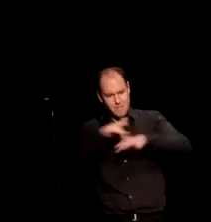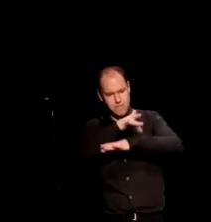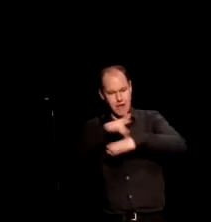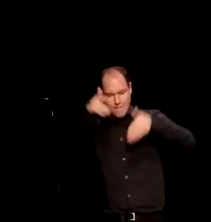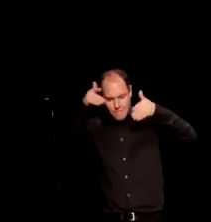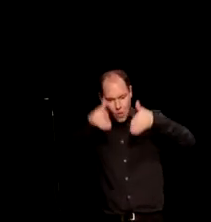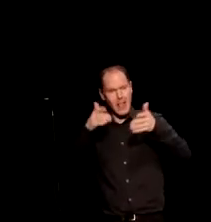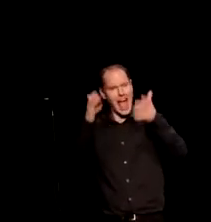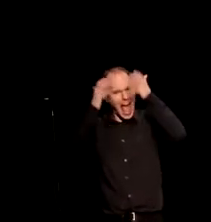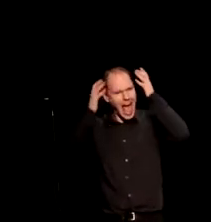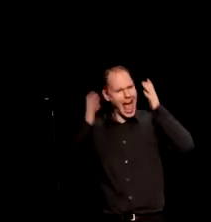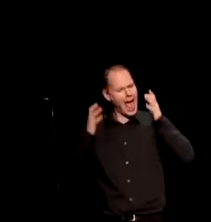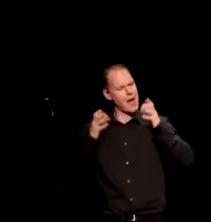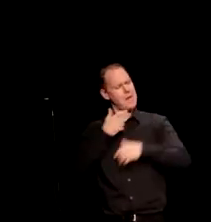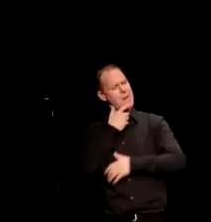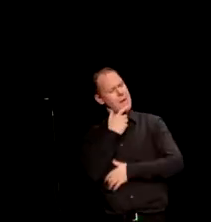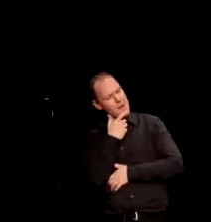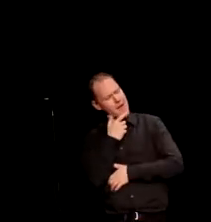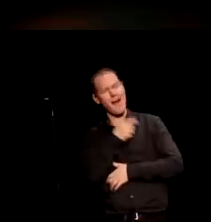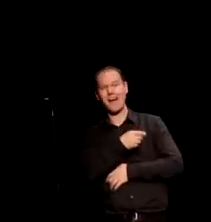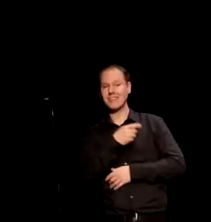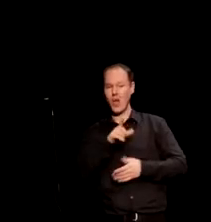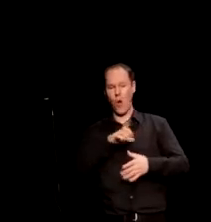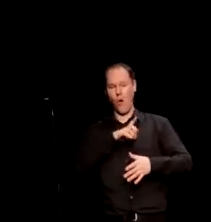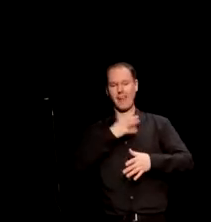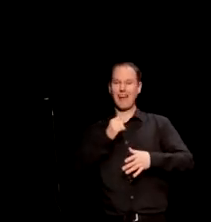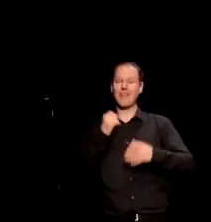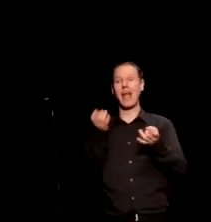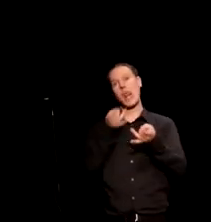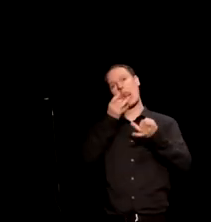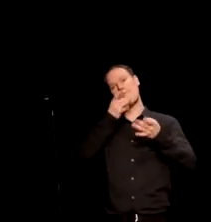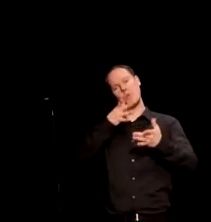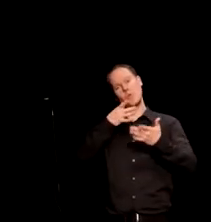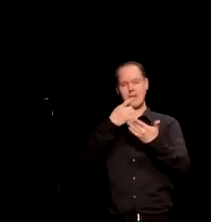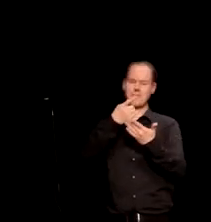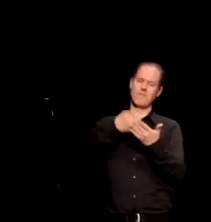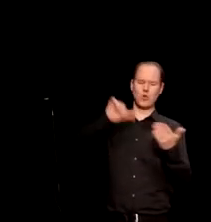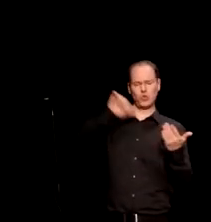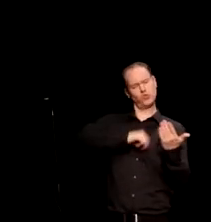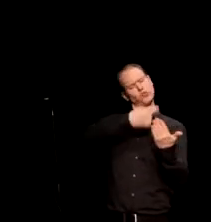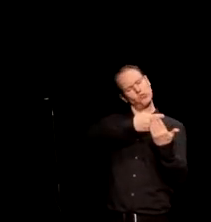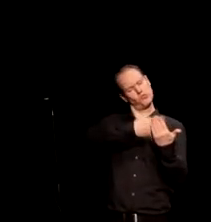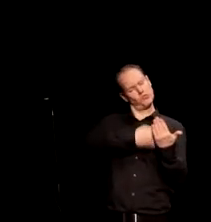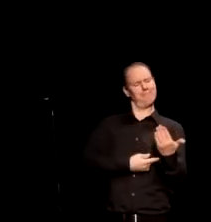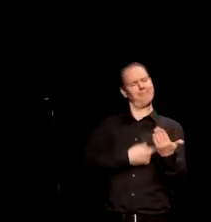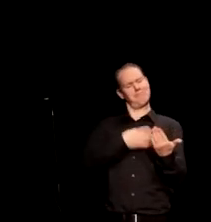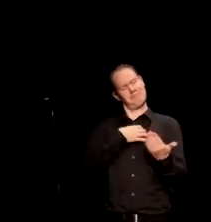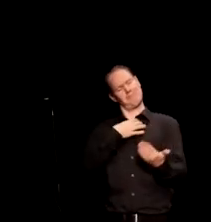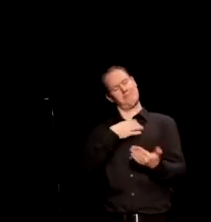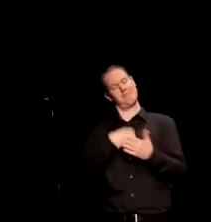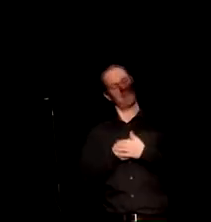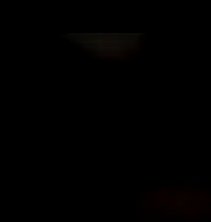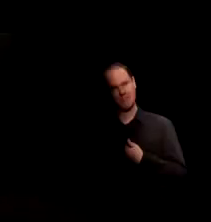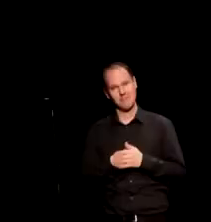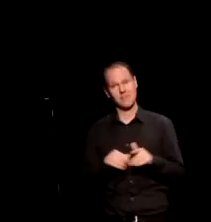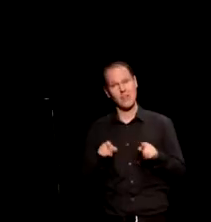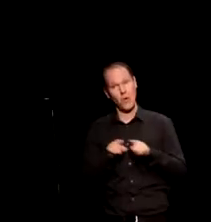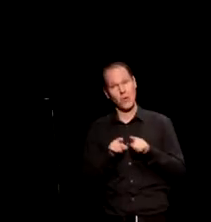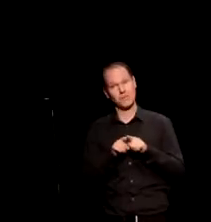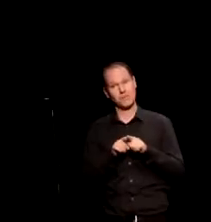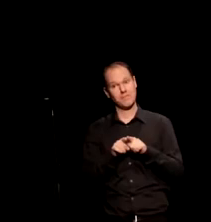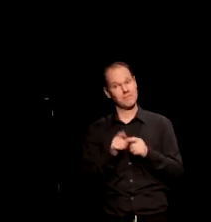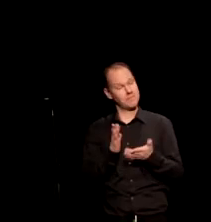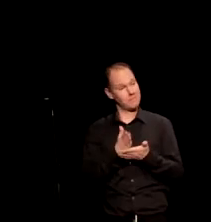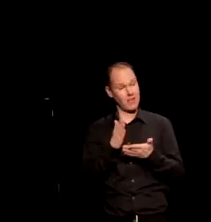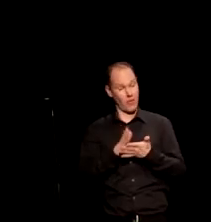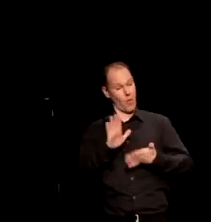long ago to already have those Eurocentric beauty standards. And then also just despite that, it just being